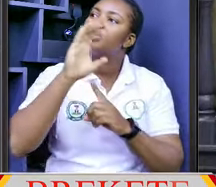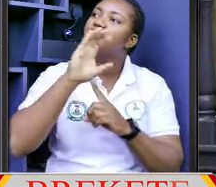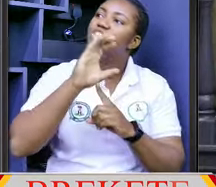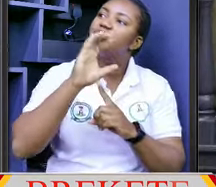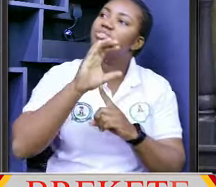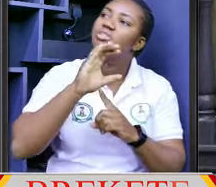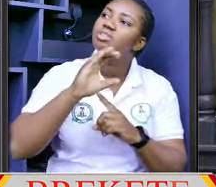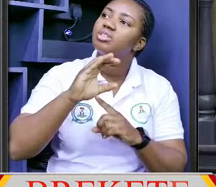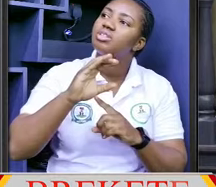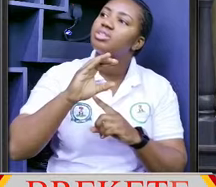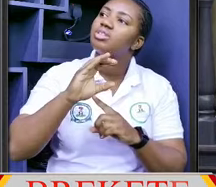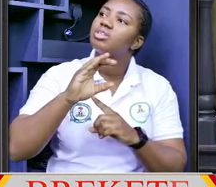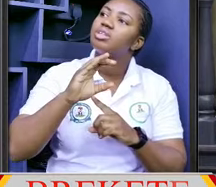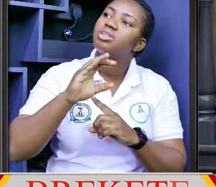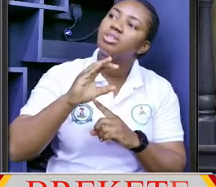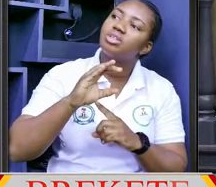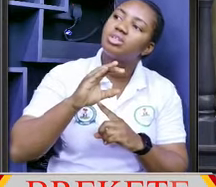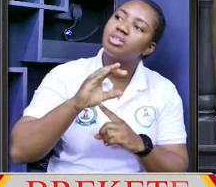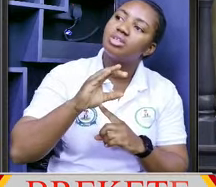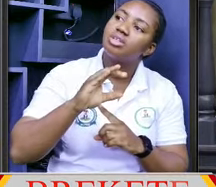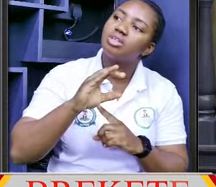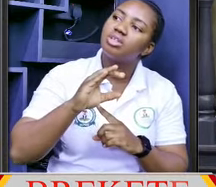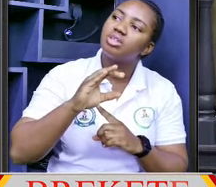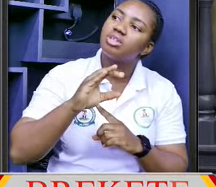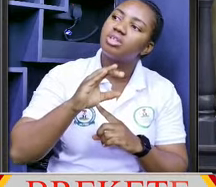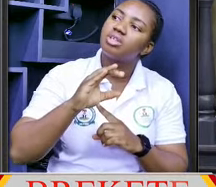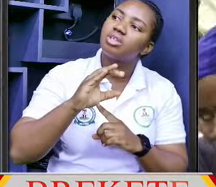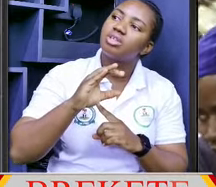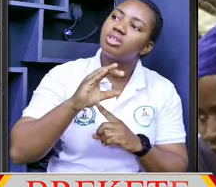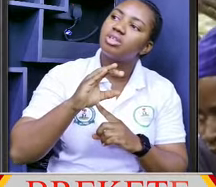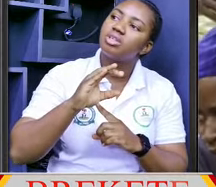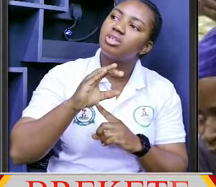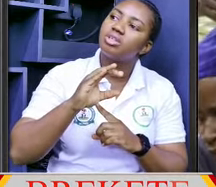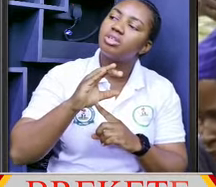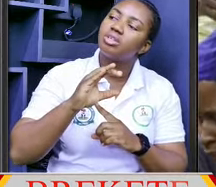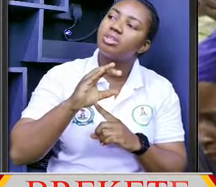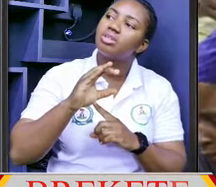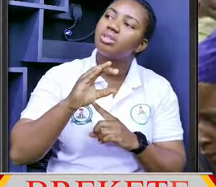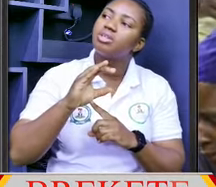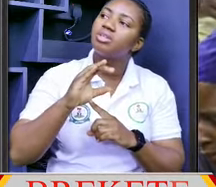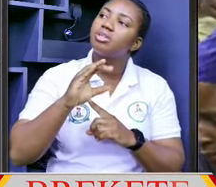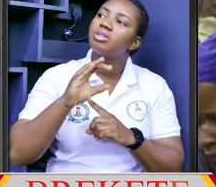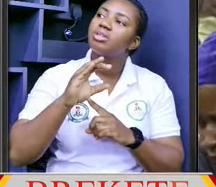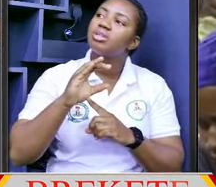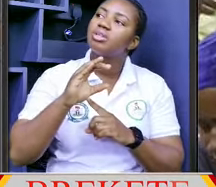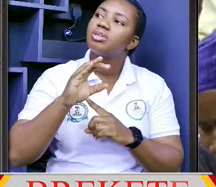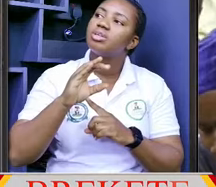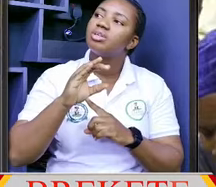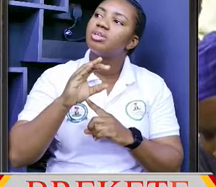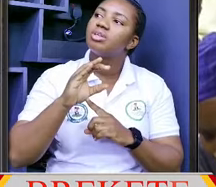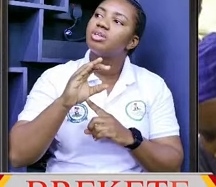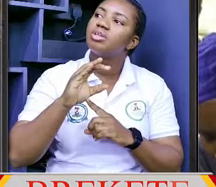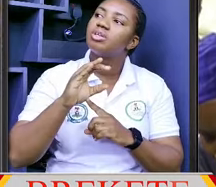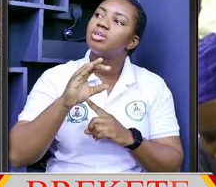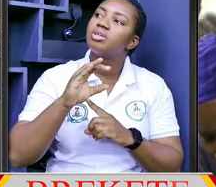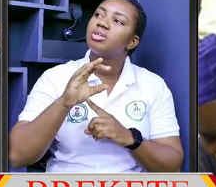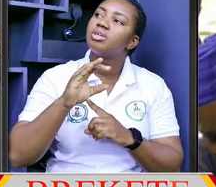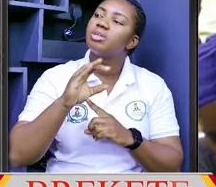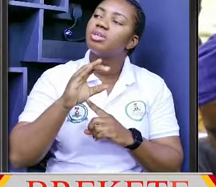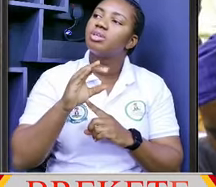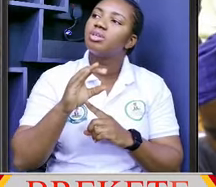sir? Somebody has 2,000 naira for her. Somebody has how much is there